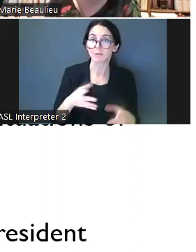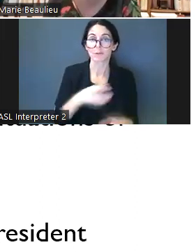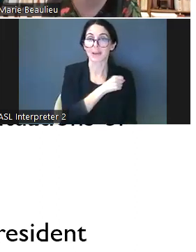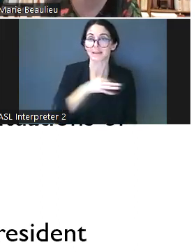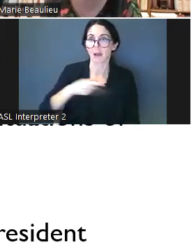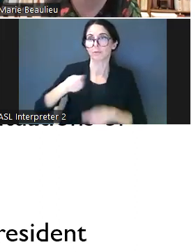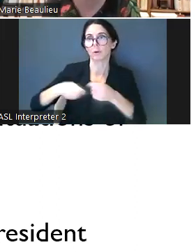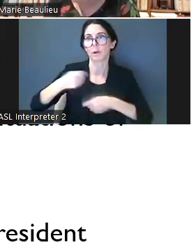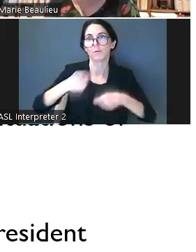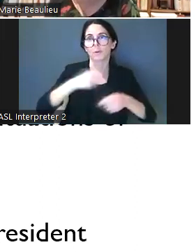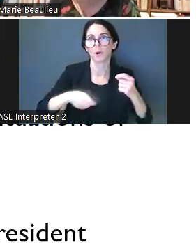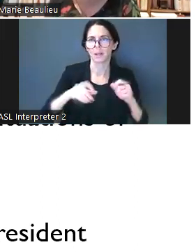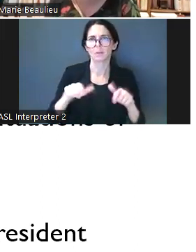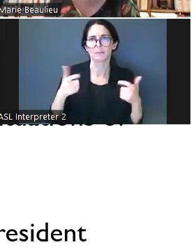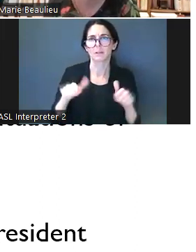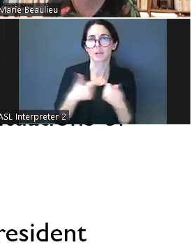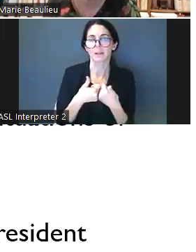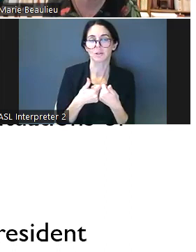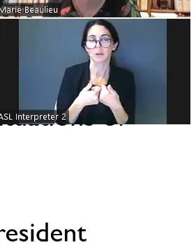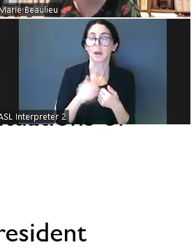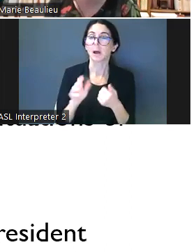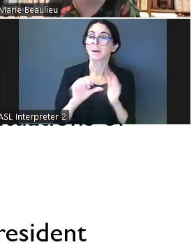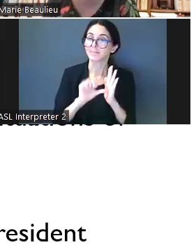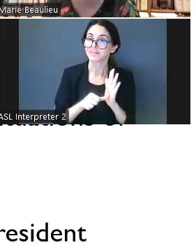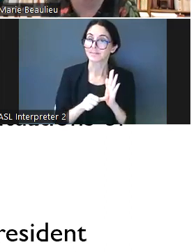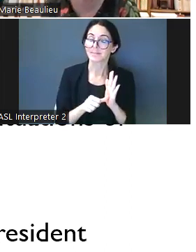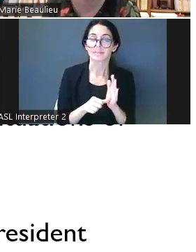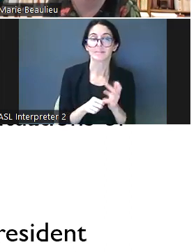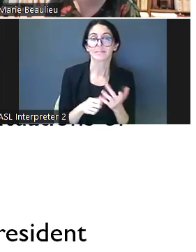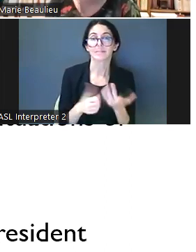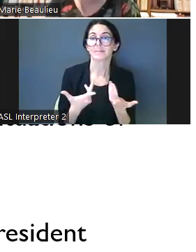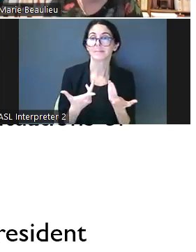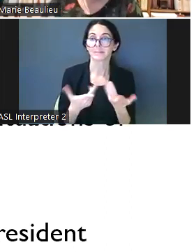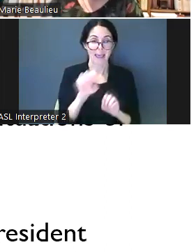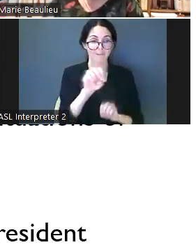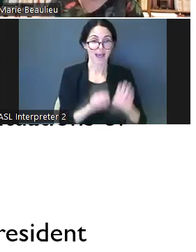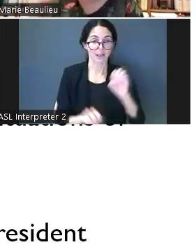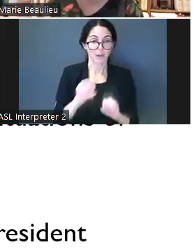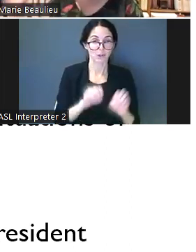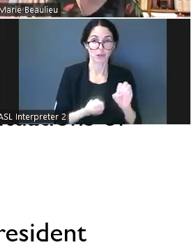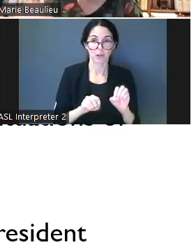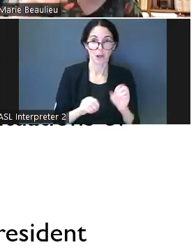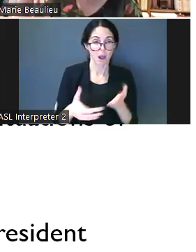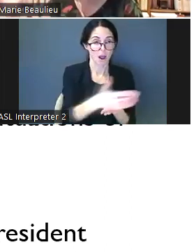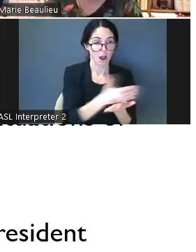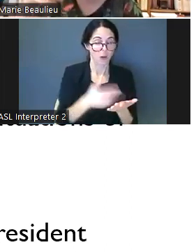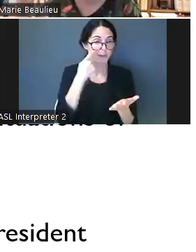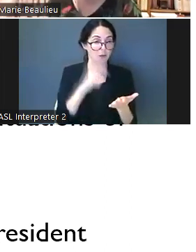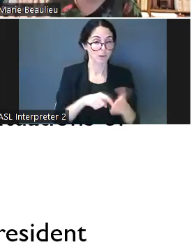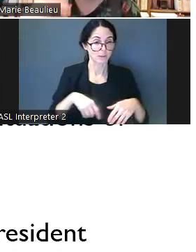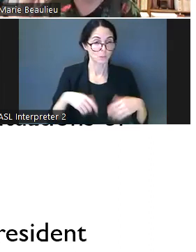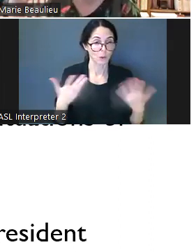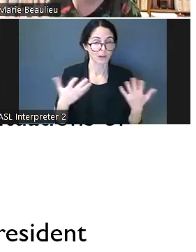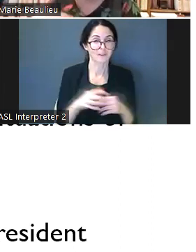And on this point, I want to stress that one of the things that came out from the evaluation is that you need to put back all